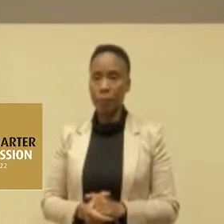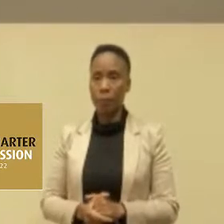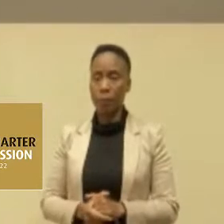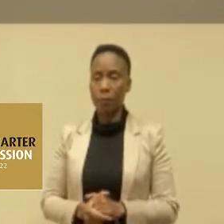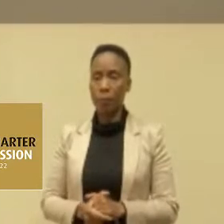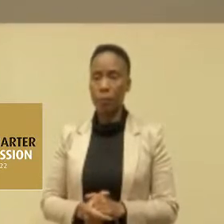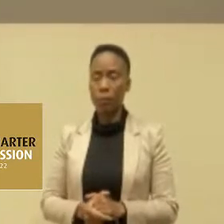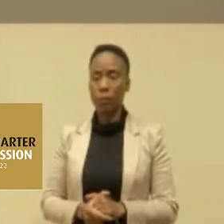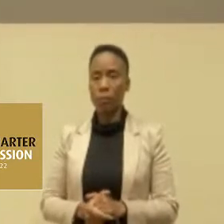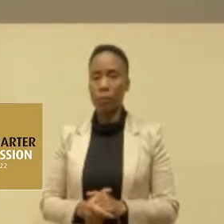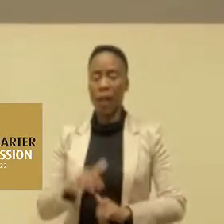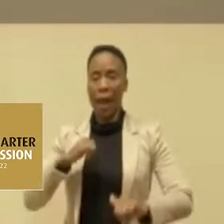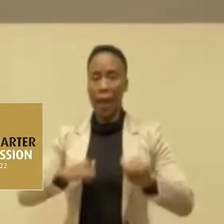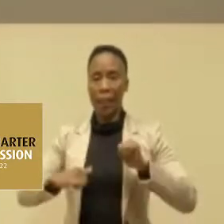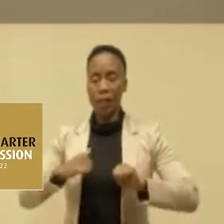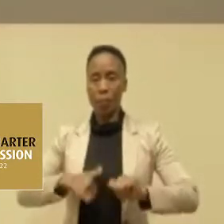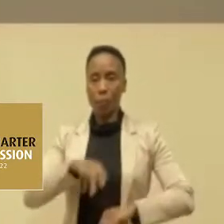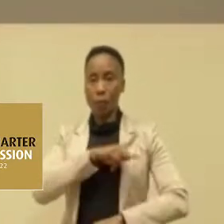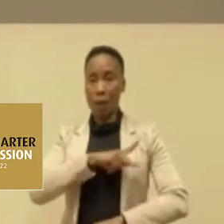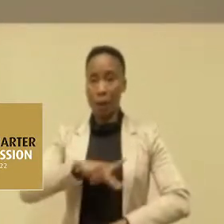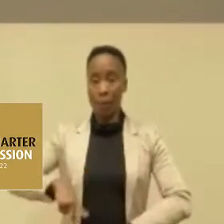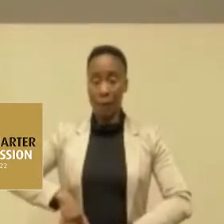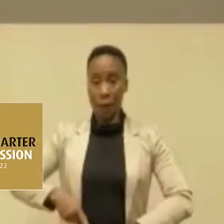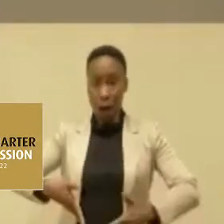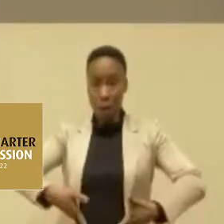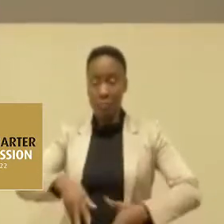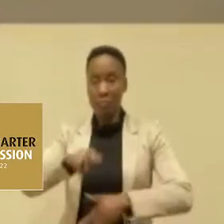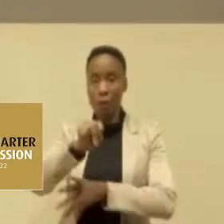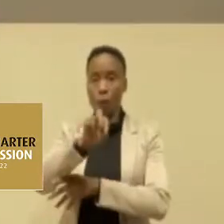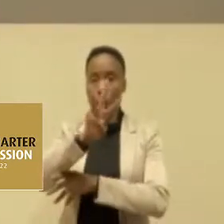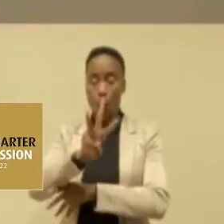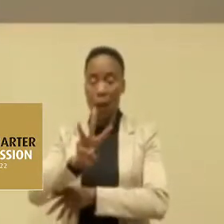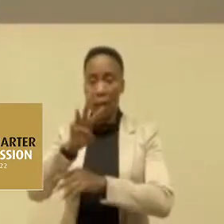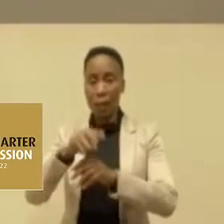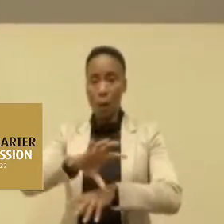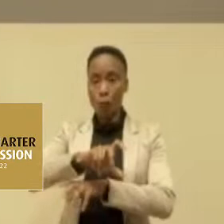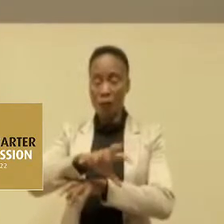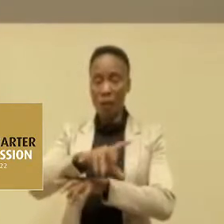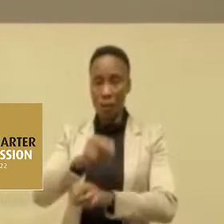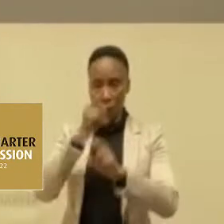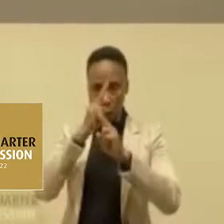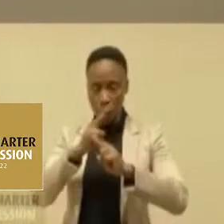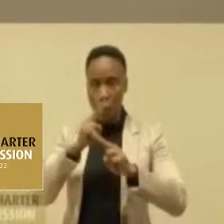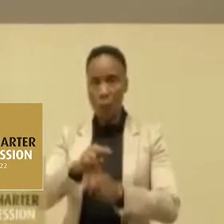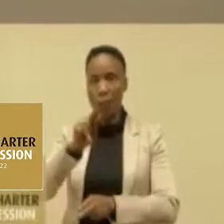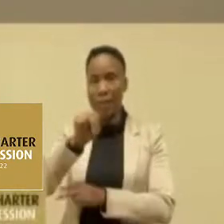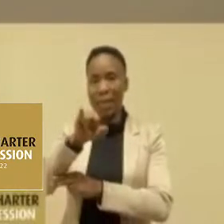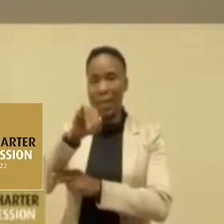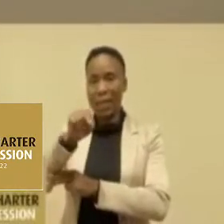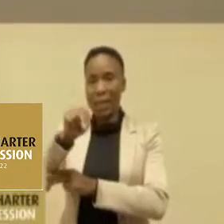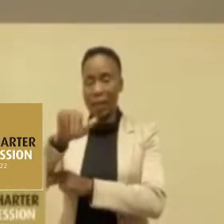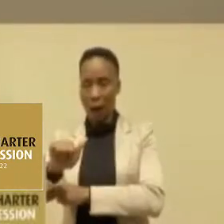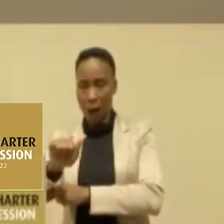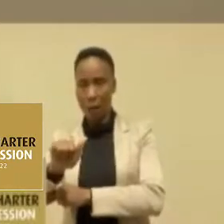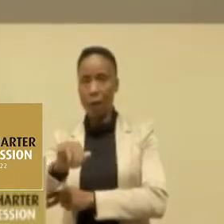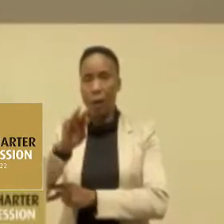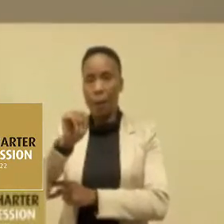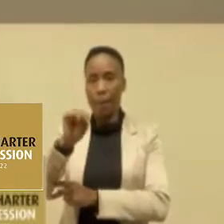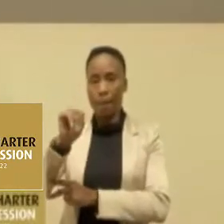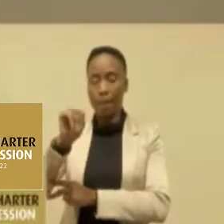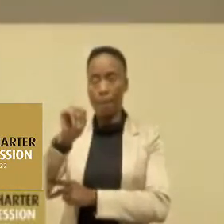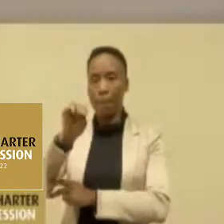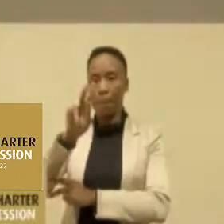the acting premier of the northwest province honorable lena nica members of